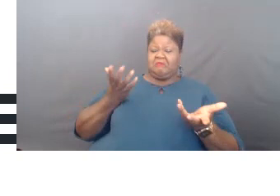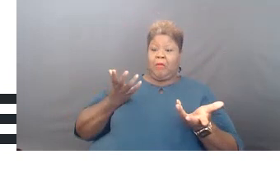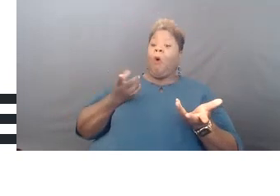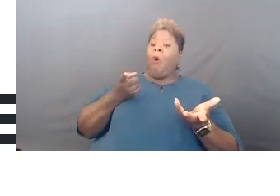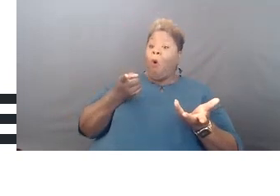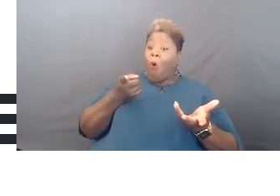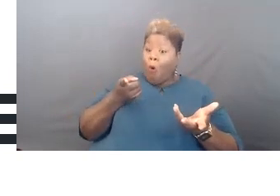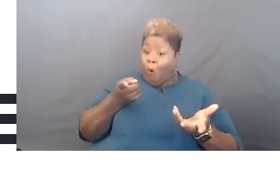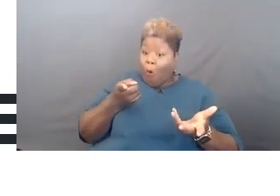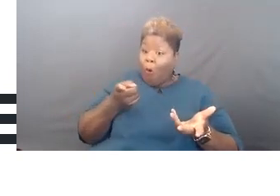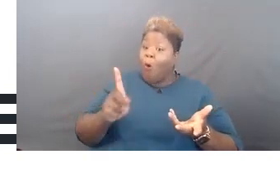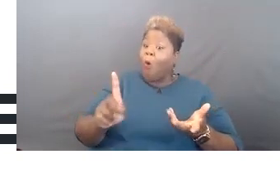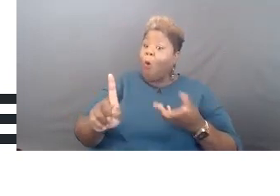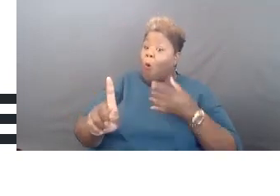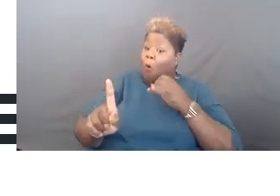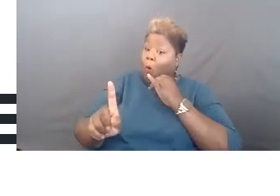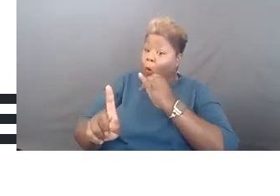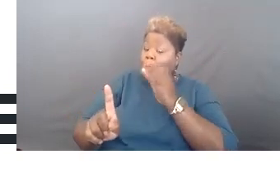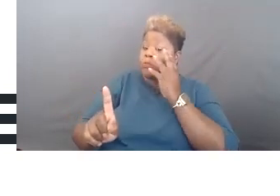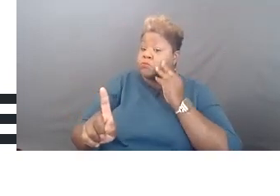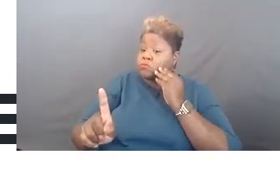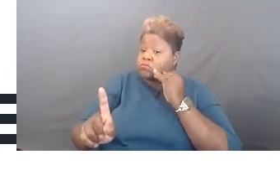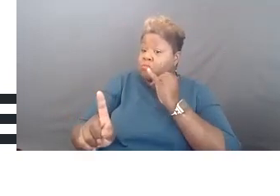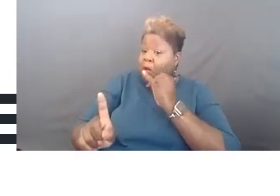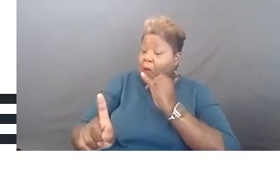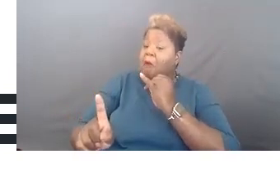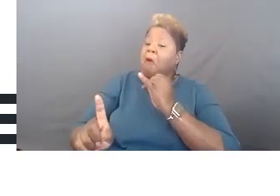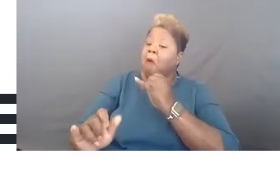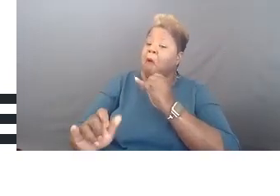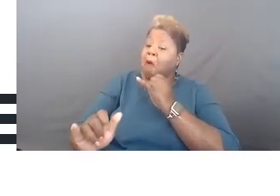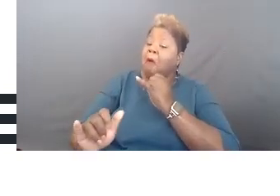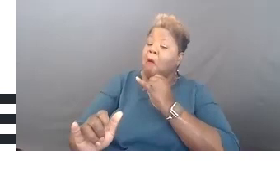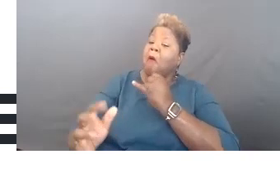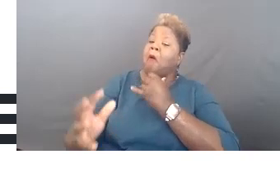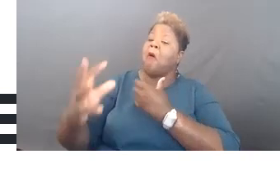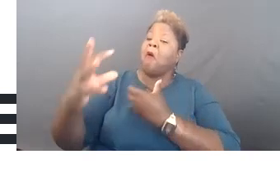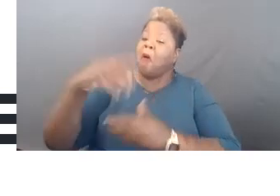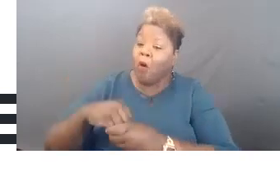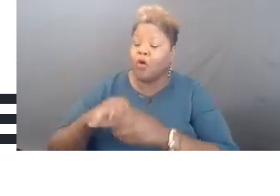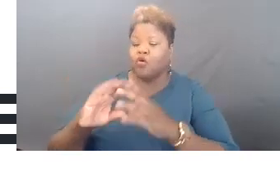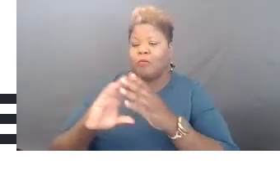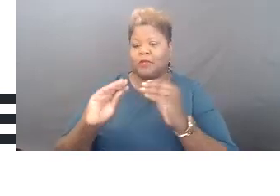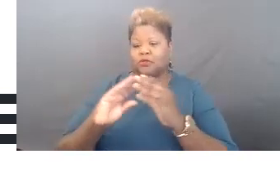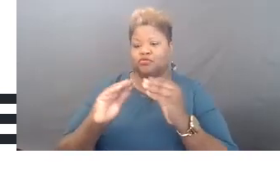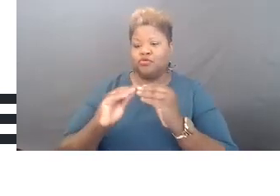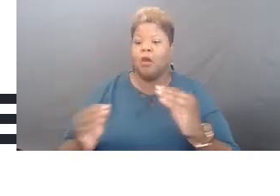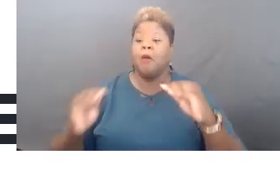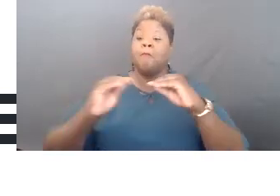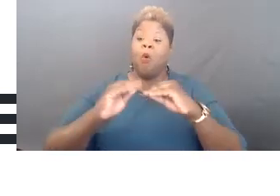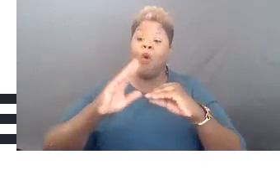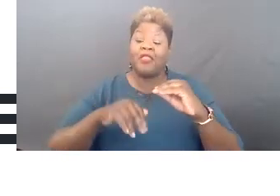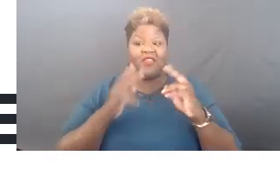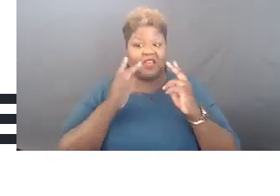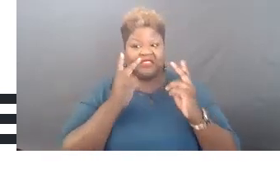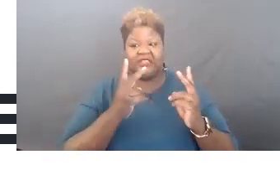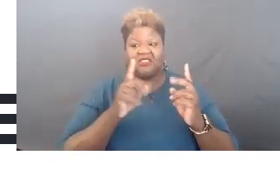pinpoint somebody who with an experience that is similar to their own and engage in your greater message, more so than if they were to see